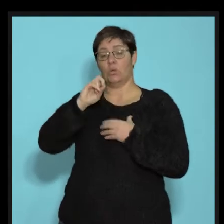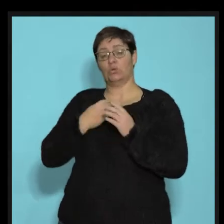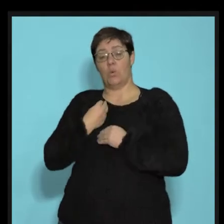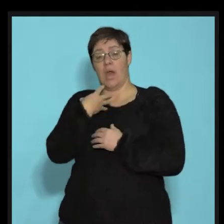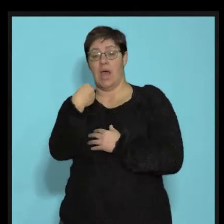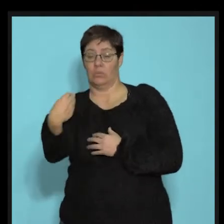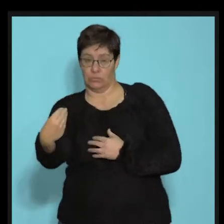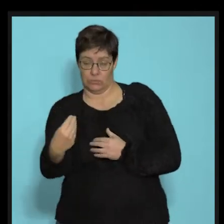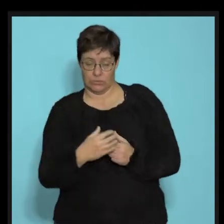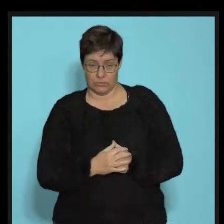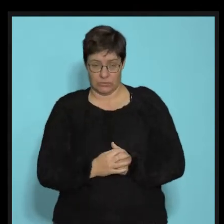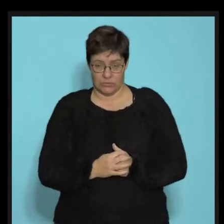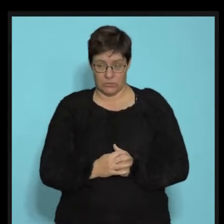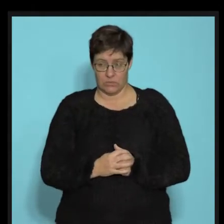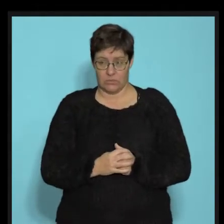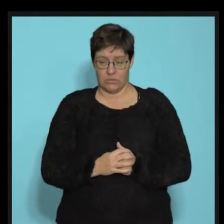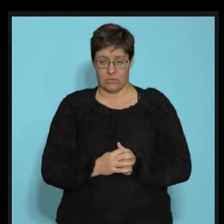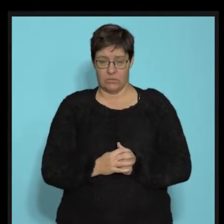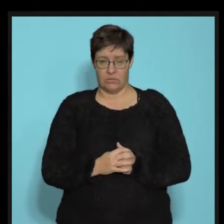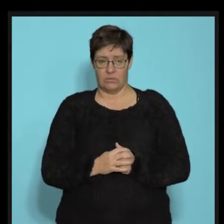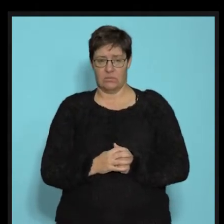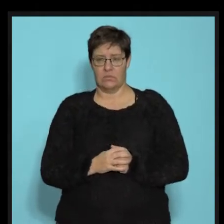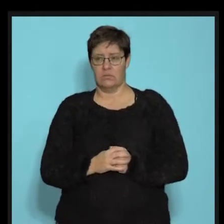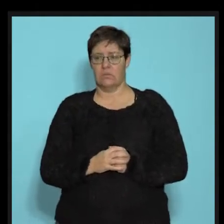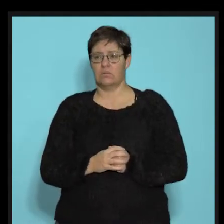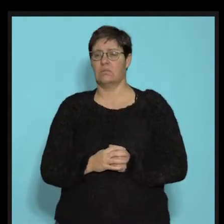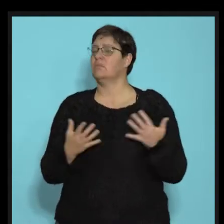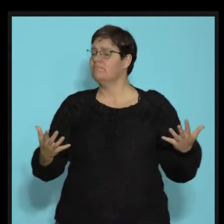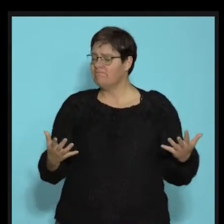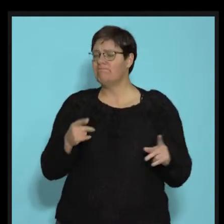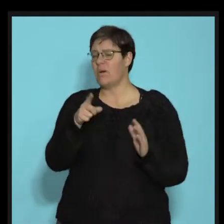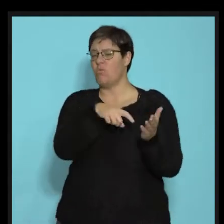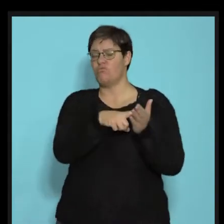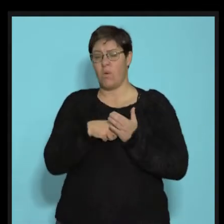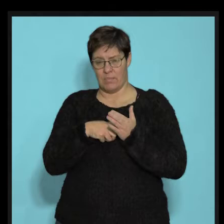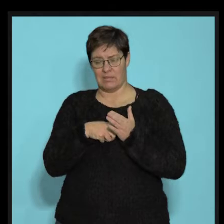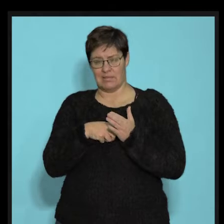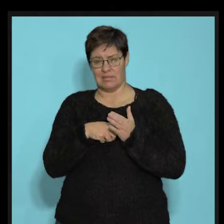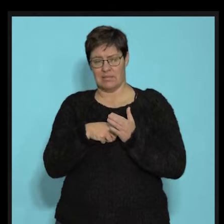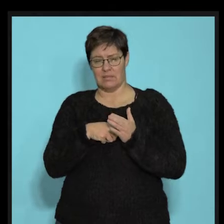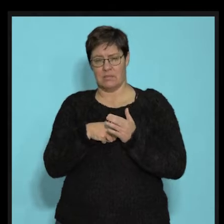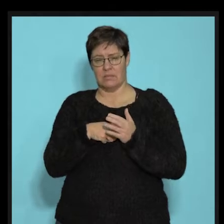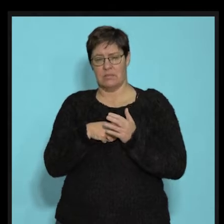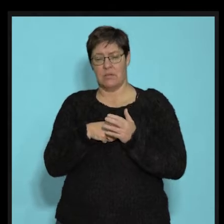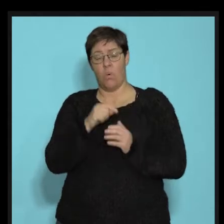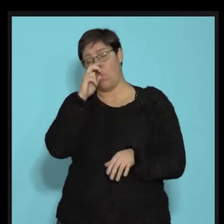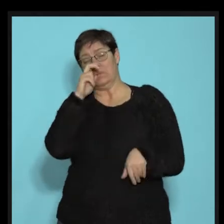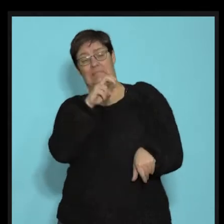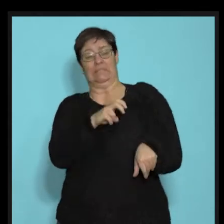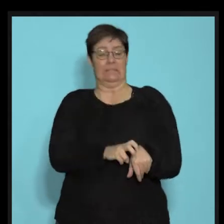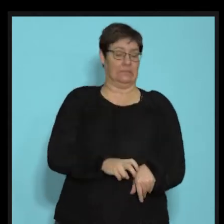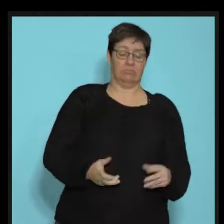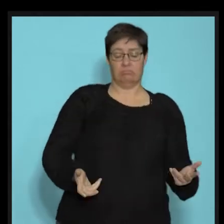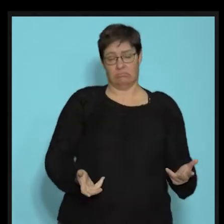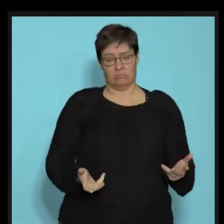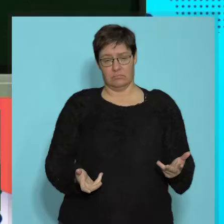get carbon dioxide out. Okay, and one of the requirements, and it's not always necessary, but for